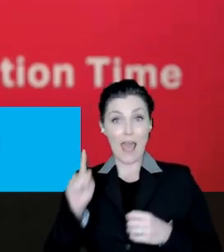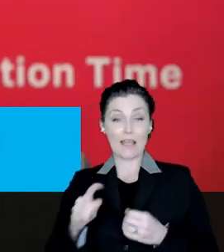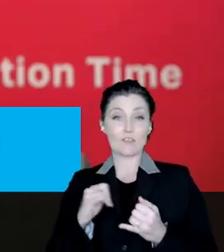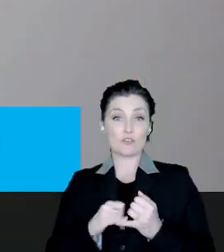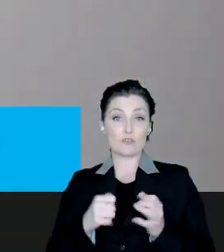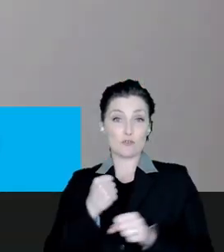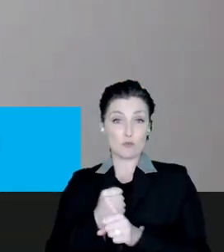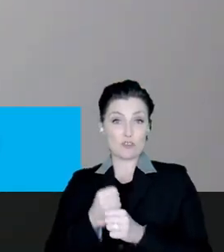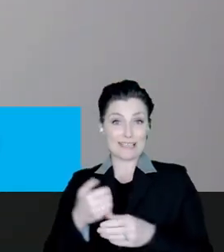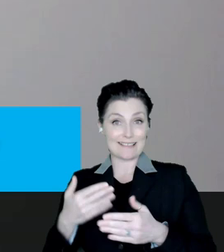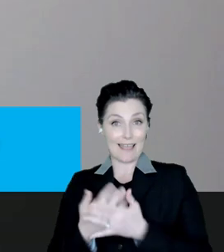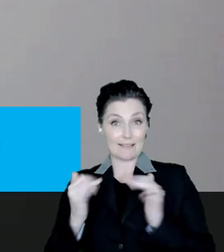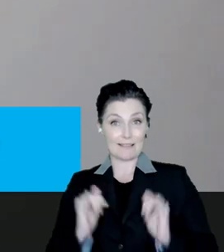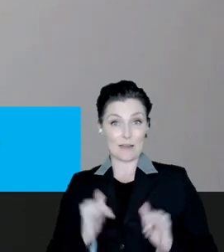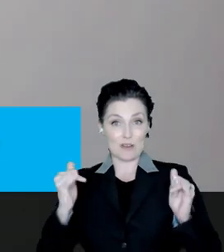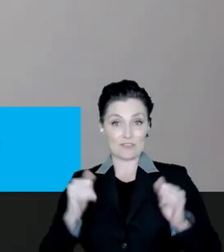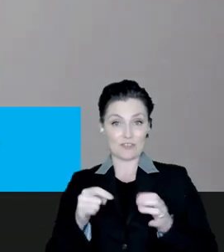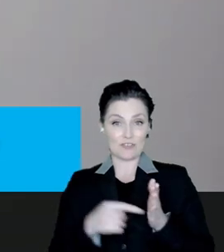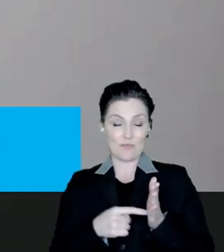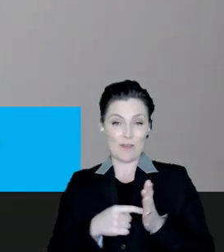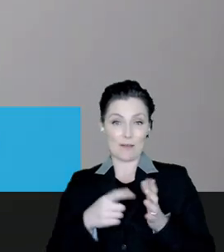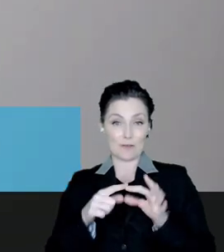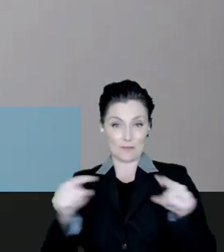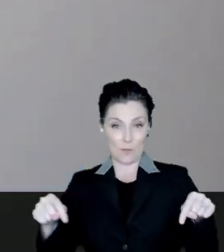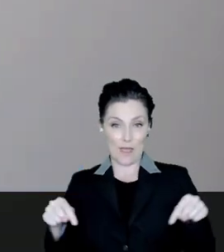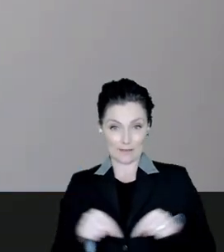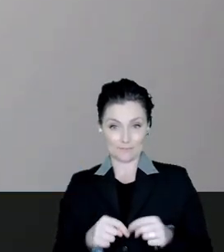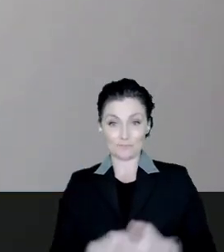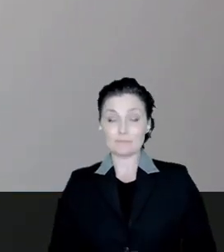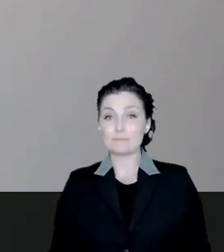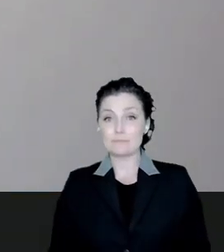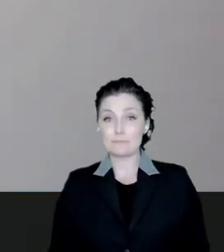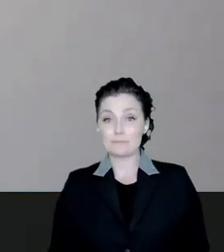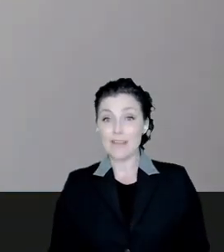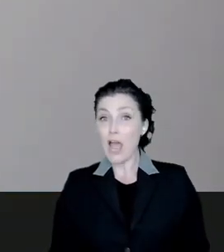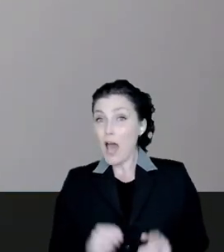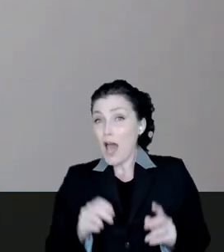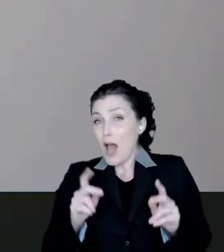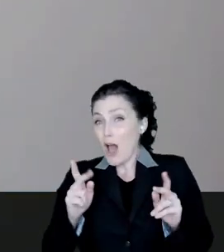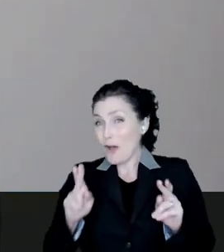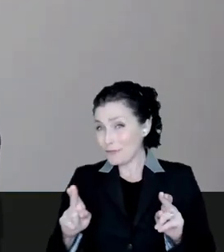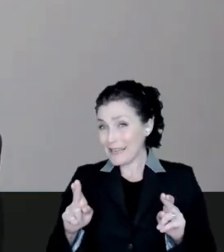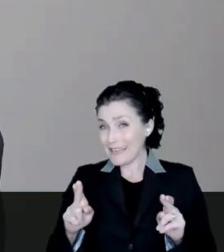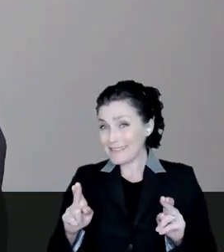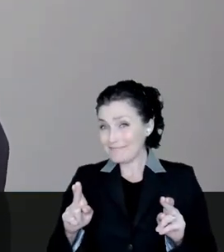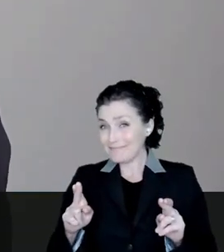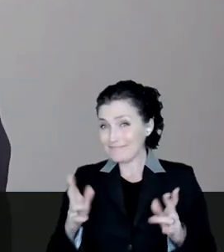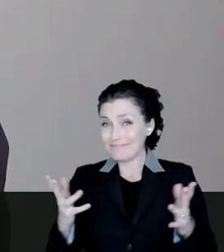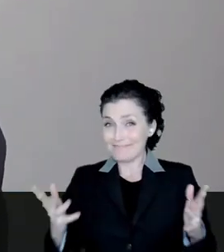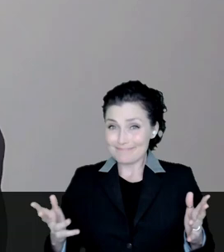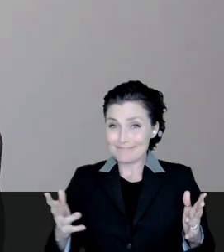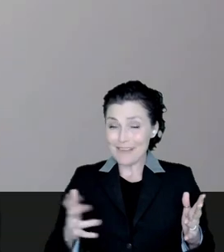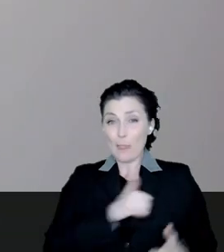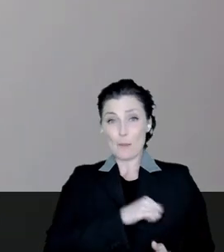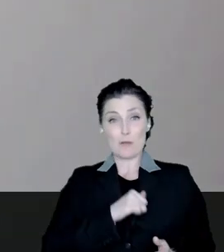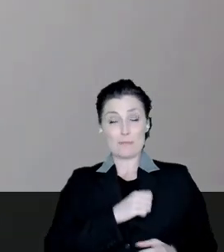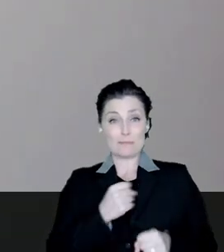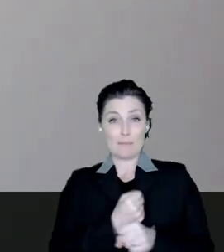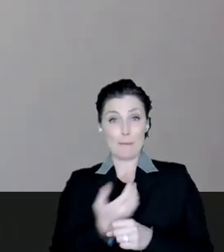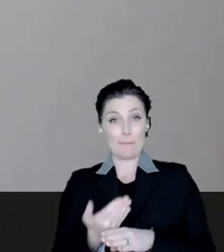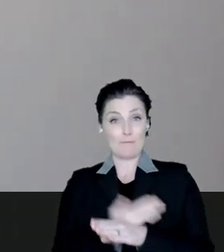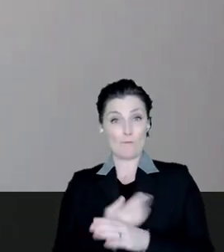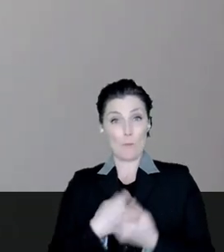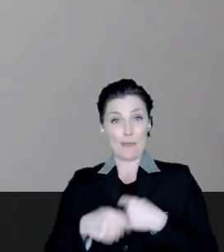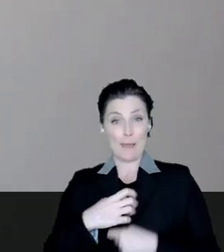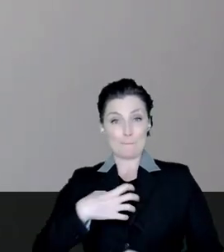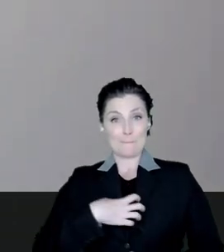year? Let me deal with the question. The short answer is hopefully. The promise I made before I became mayor was for